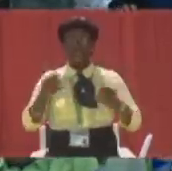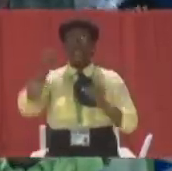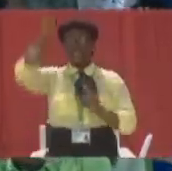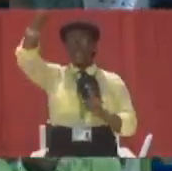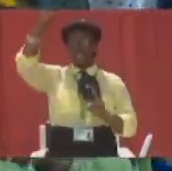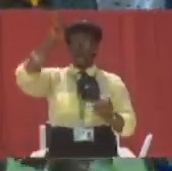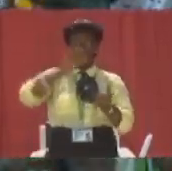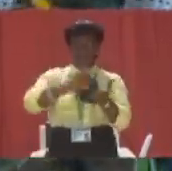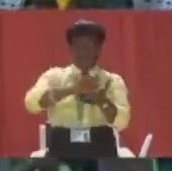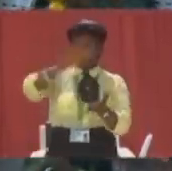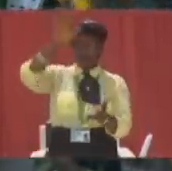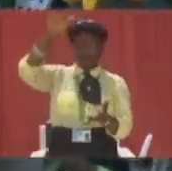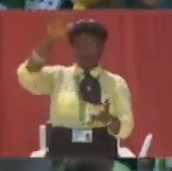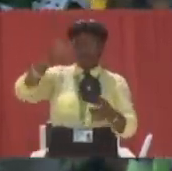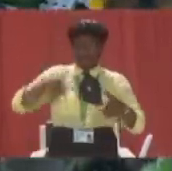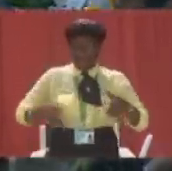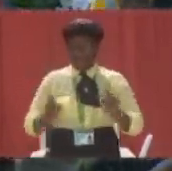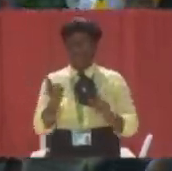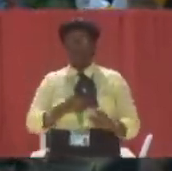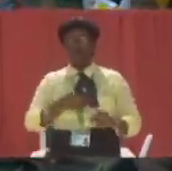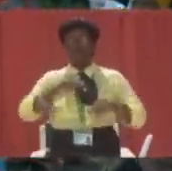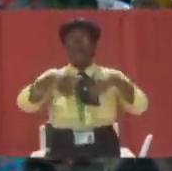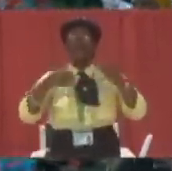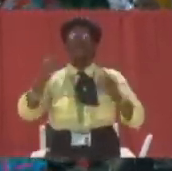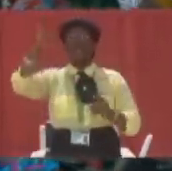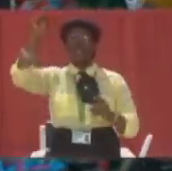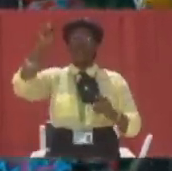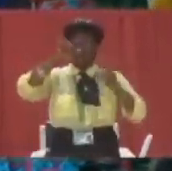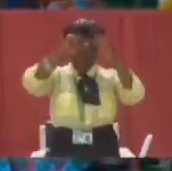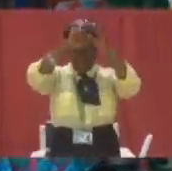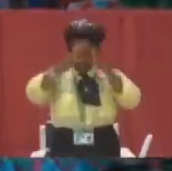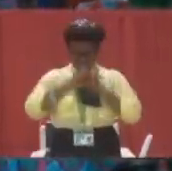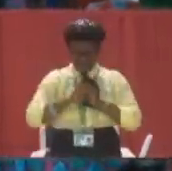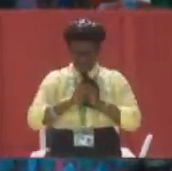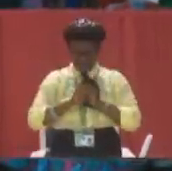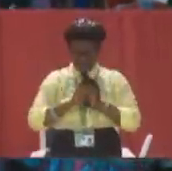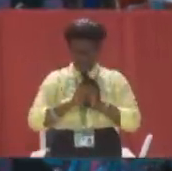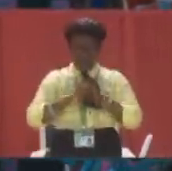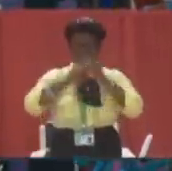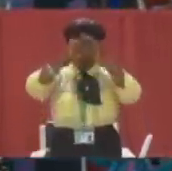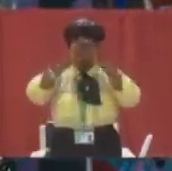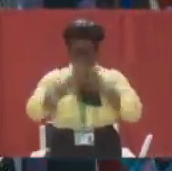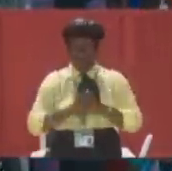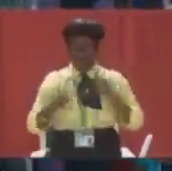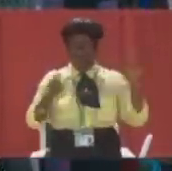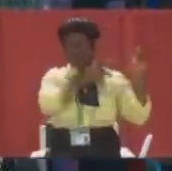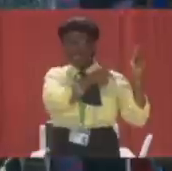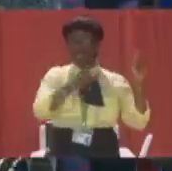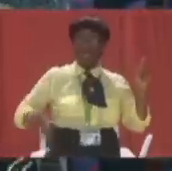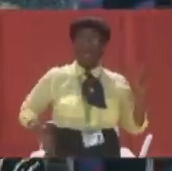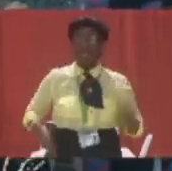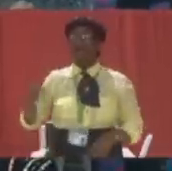Him adoration. Worship the King of Kings. Worship the Lord of Lords.